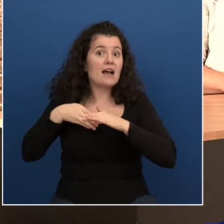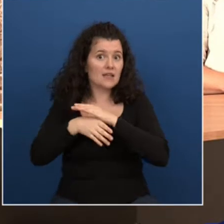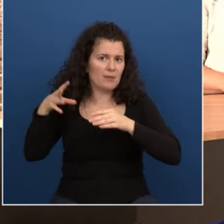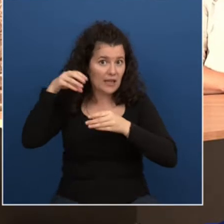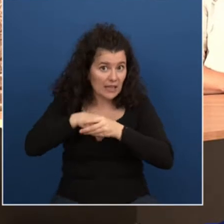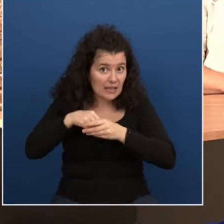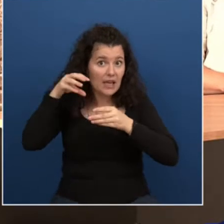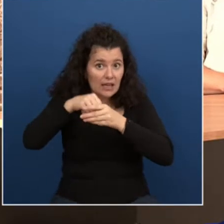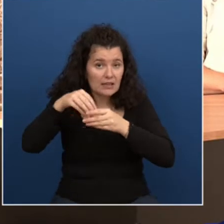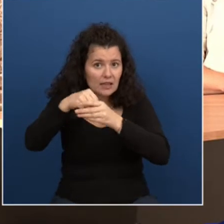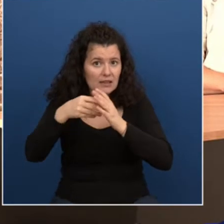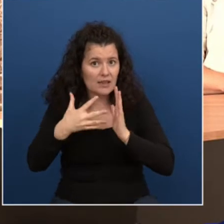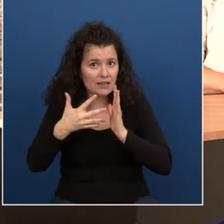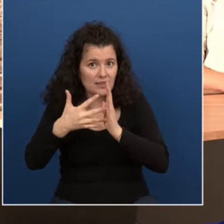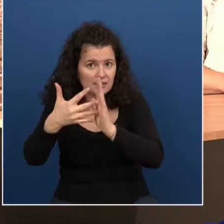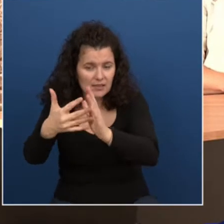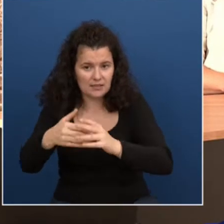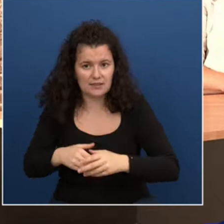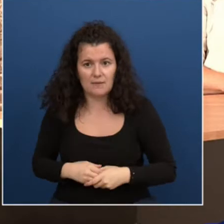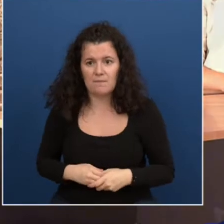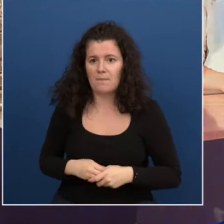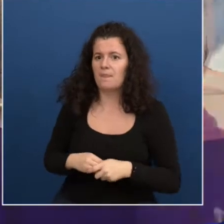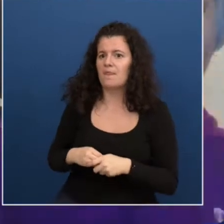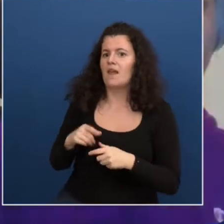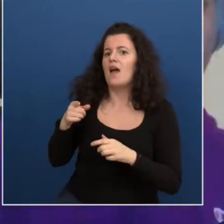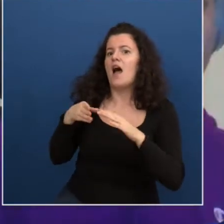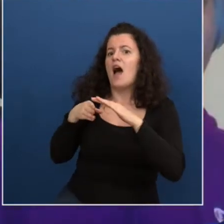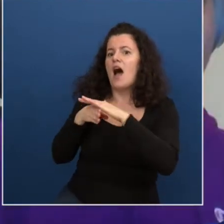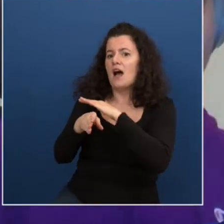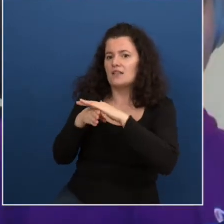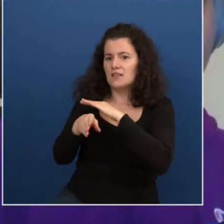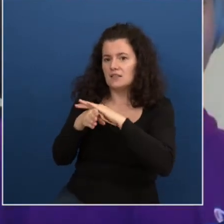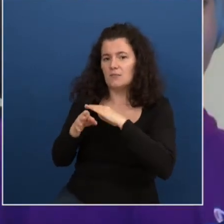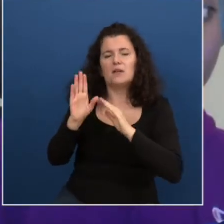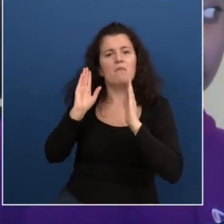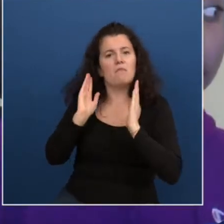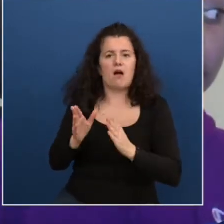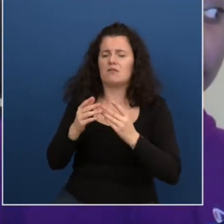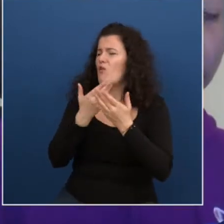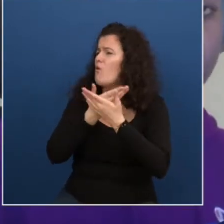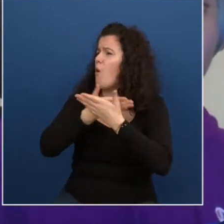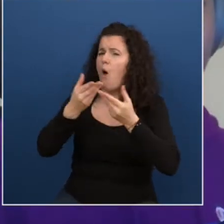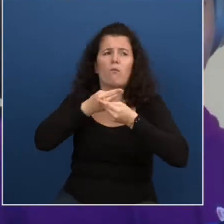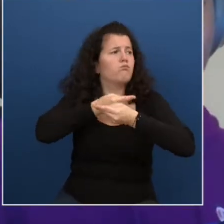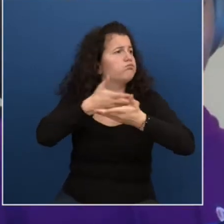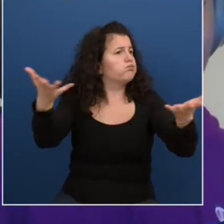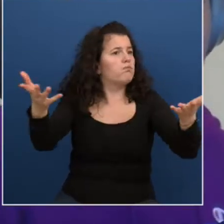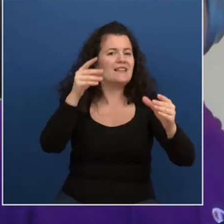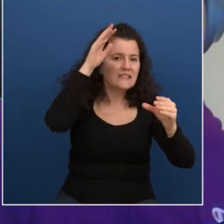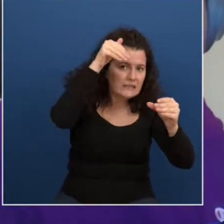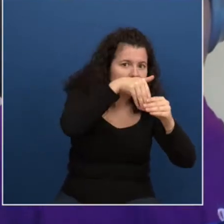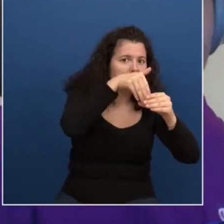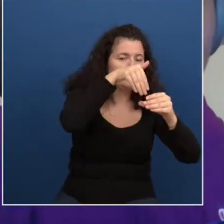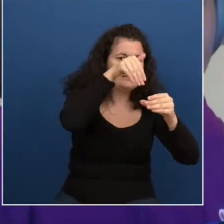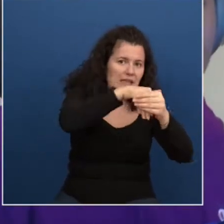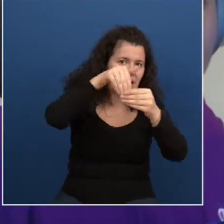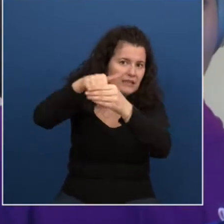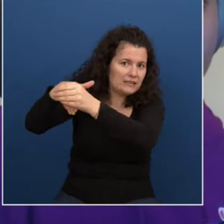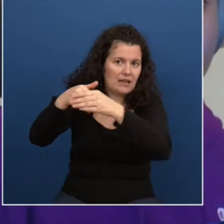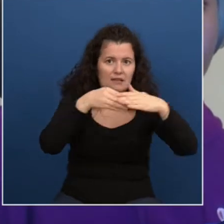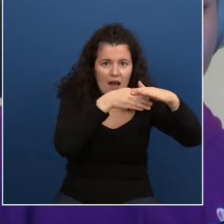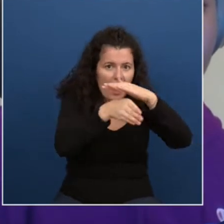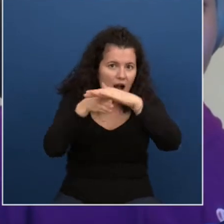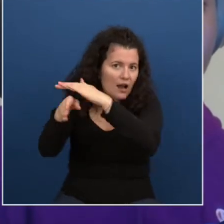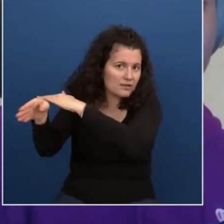on our team is building accessibility passes into all pull requests and product releases. While it initially seems like it would take more time to add these steps up front, we found